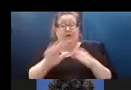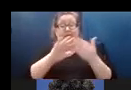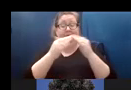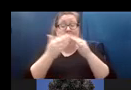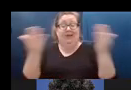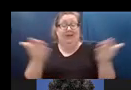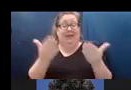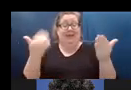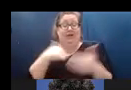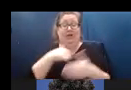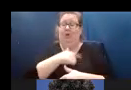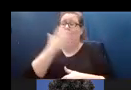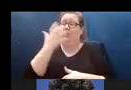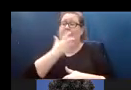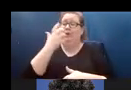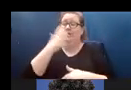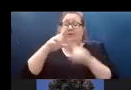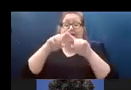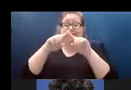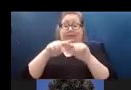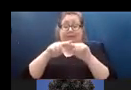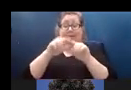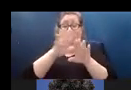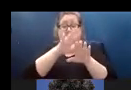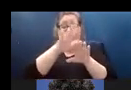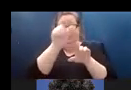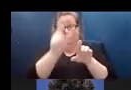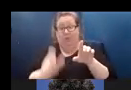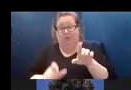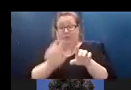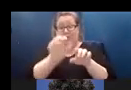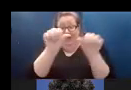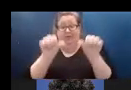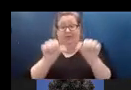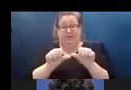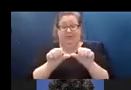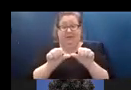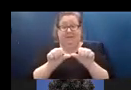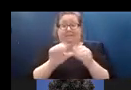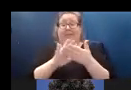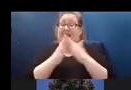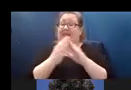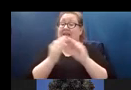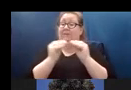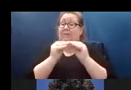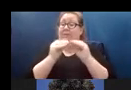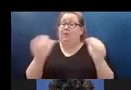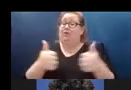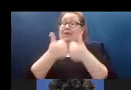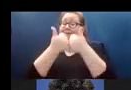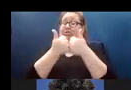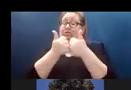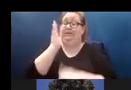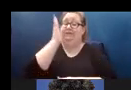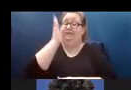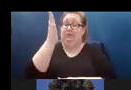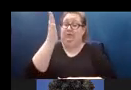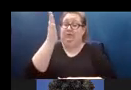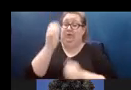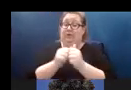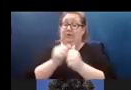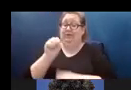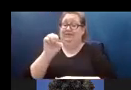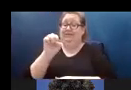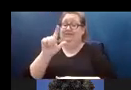greatly dependent upon these coastal areas. That's going to become a lot more challenging in the future with sea level